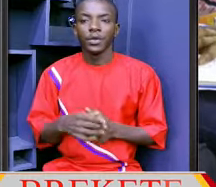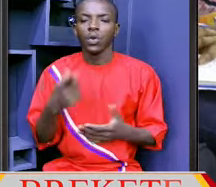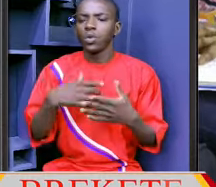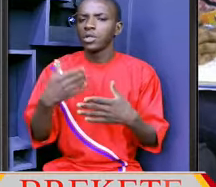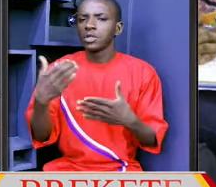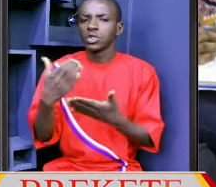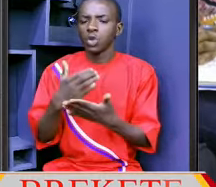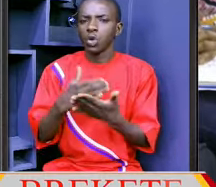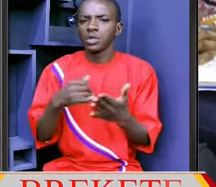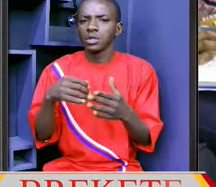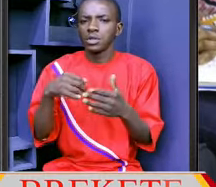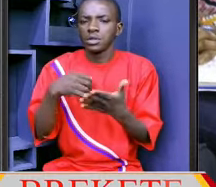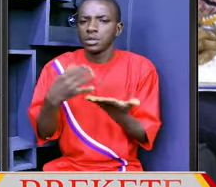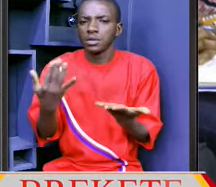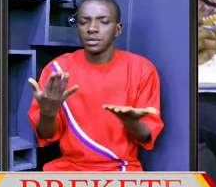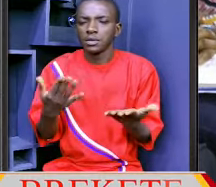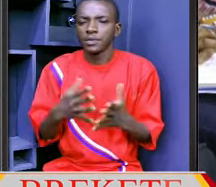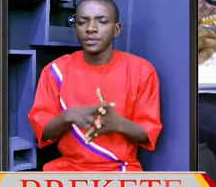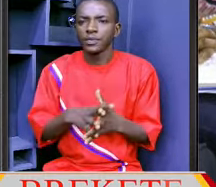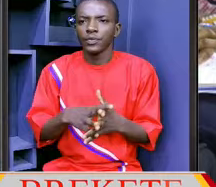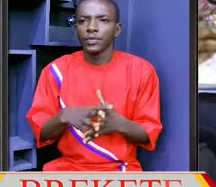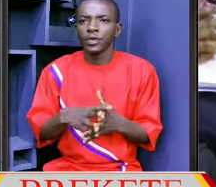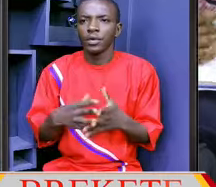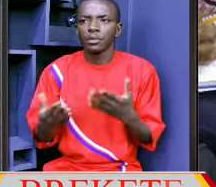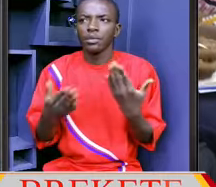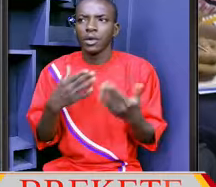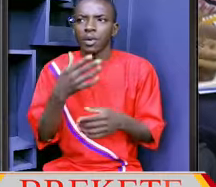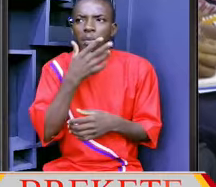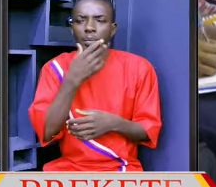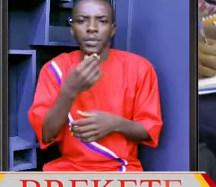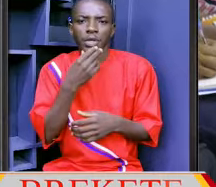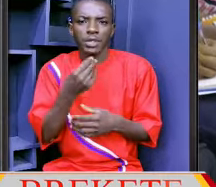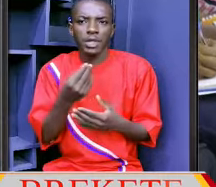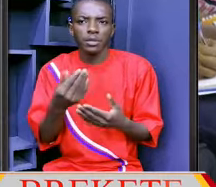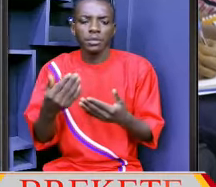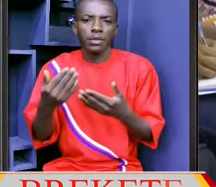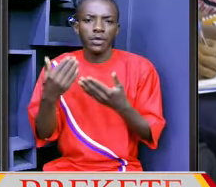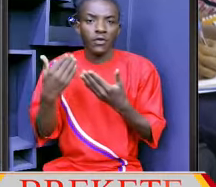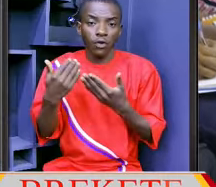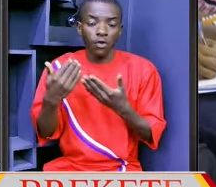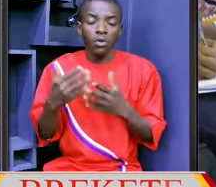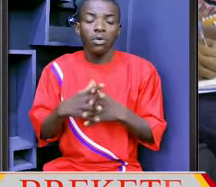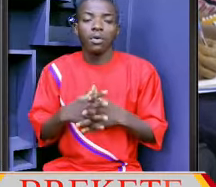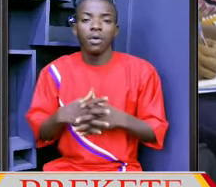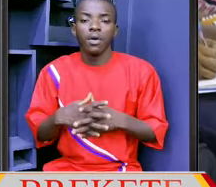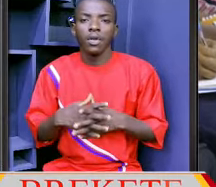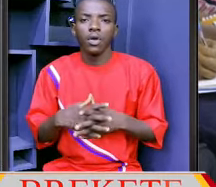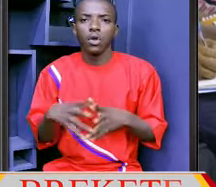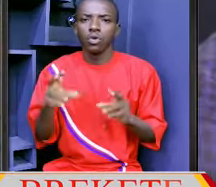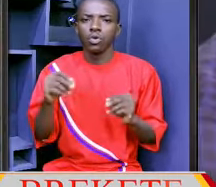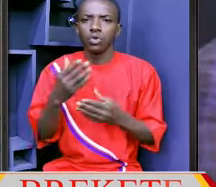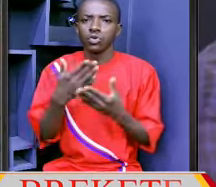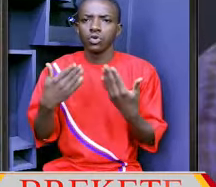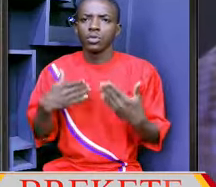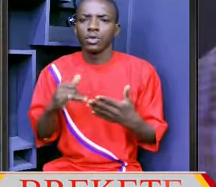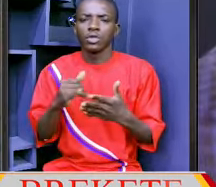Waiting they cause some. I've been a pretend and been they pretend before. Yes, sir. Yes, sir. No, somebody should tell me